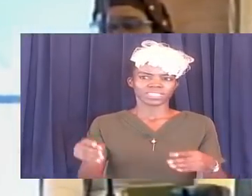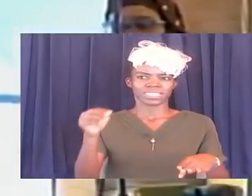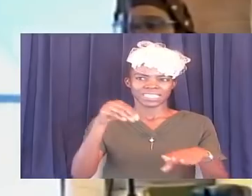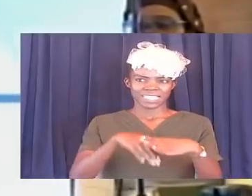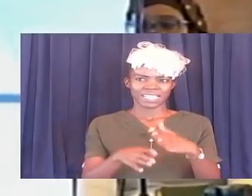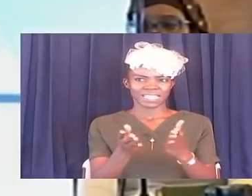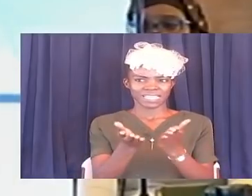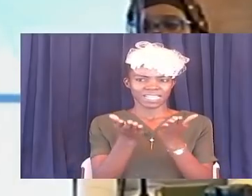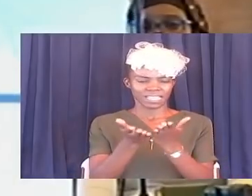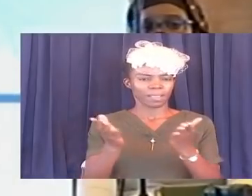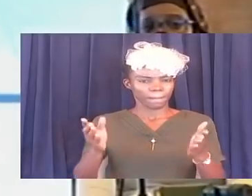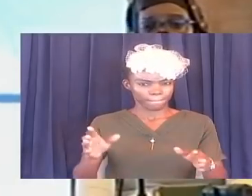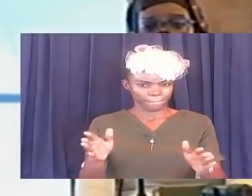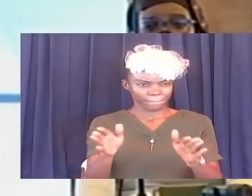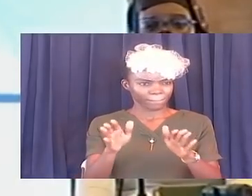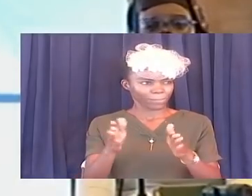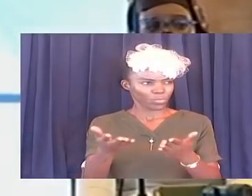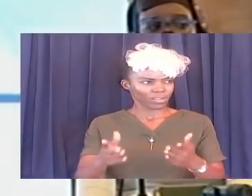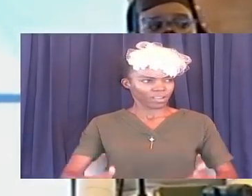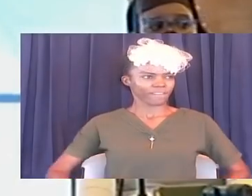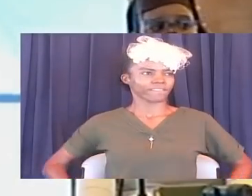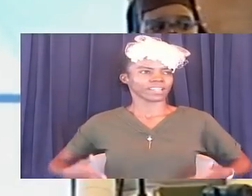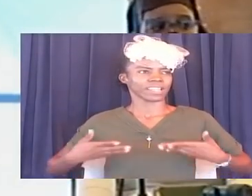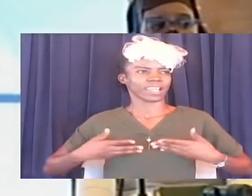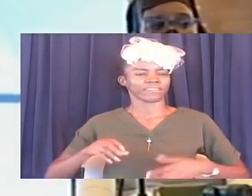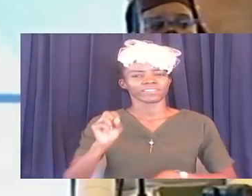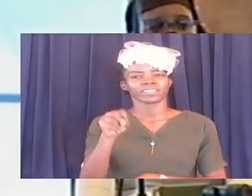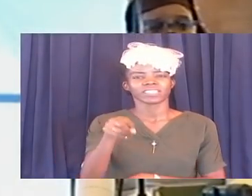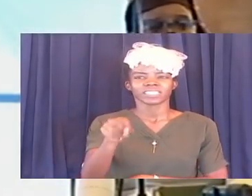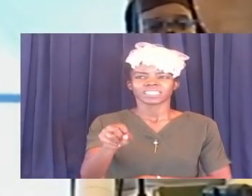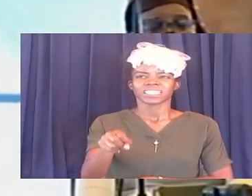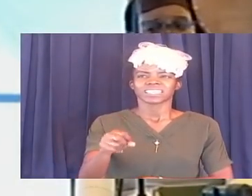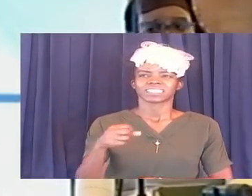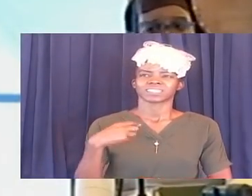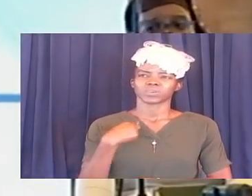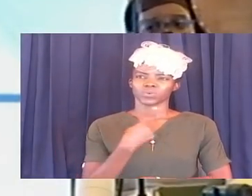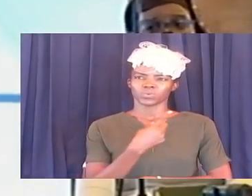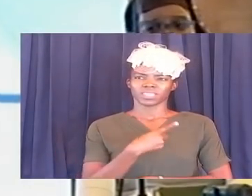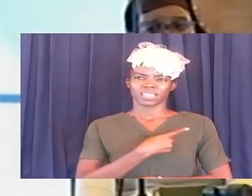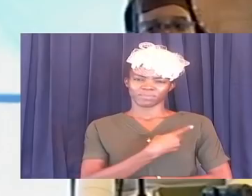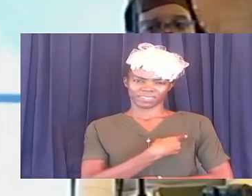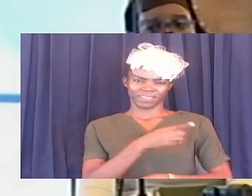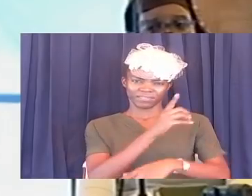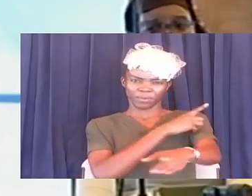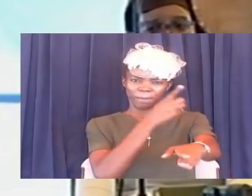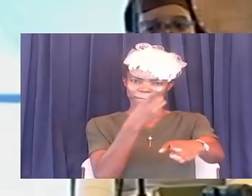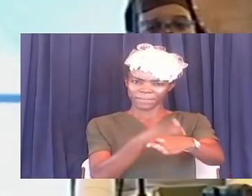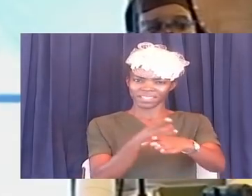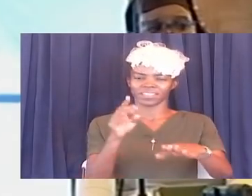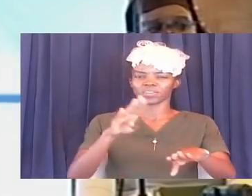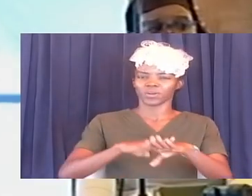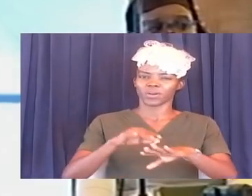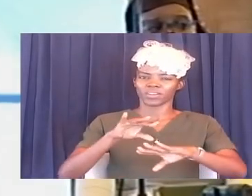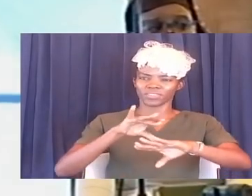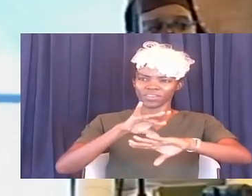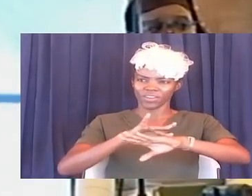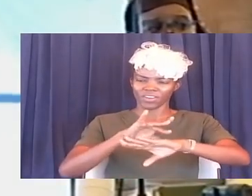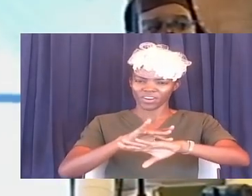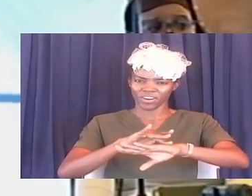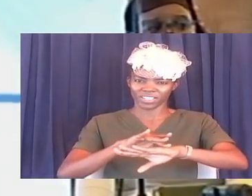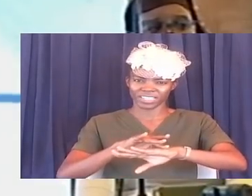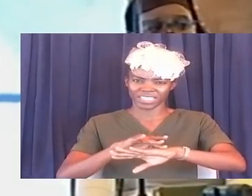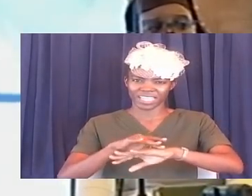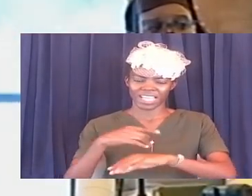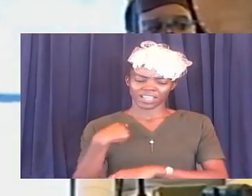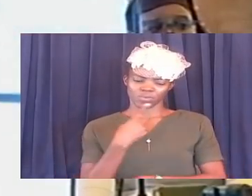the important thing. Yes, we ought to have dominion and authority on the earth. And we ought to see